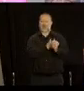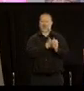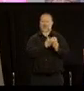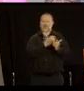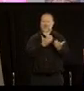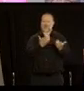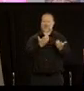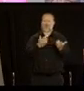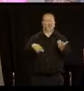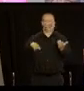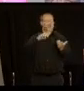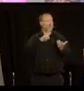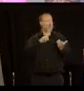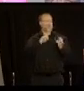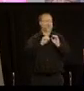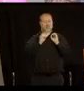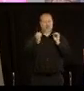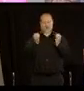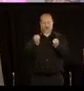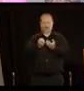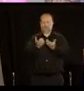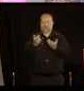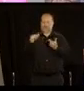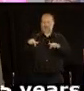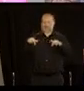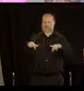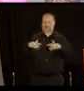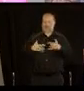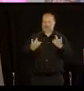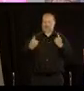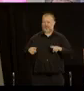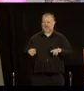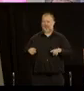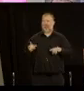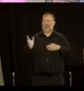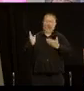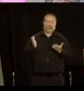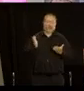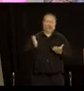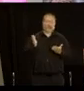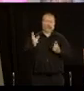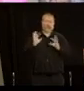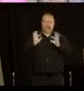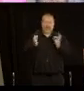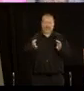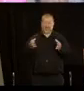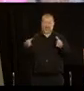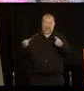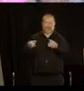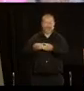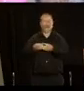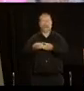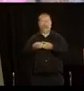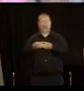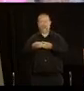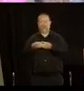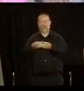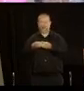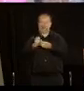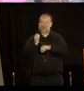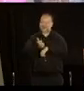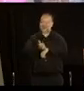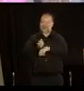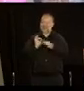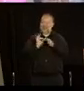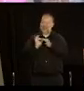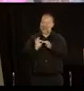that the organization of this event and the bringing together of families has enabled